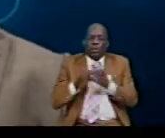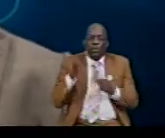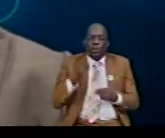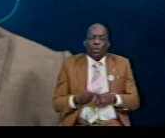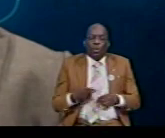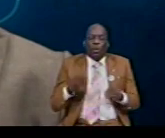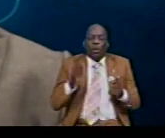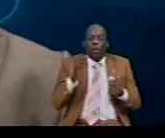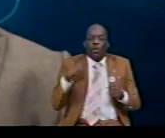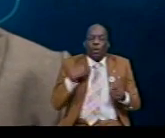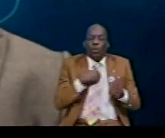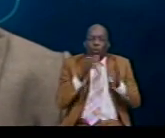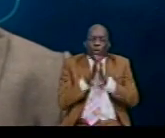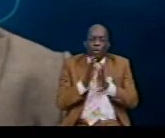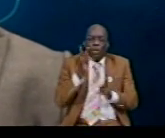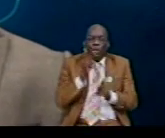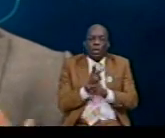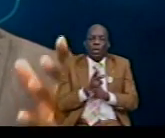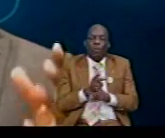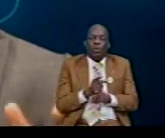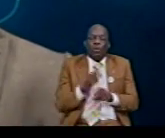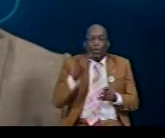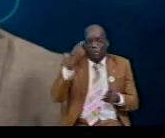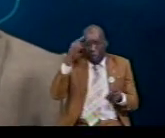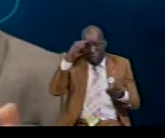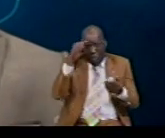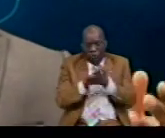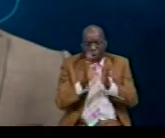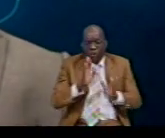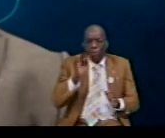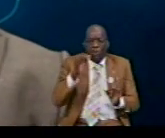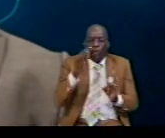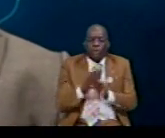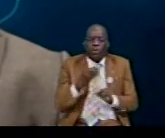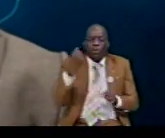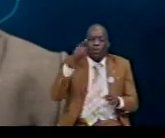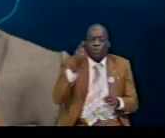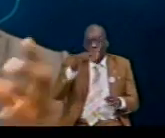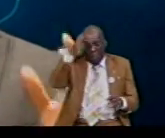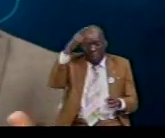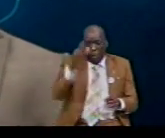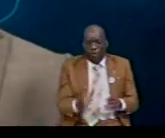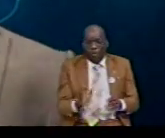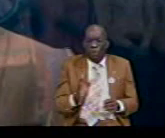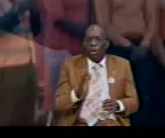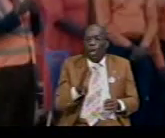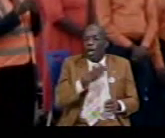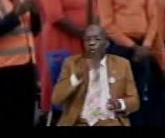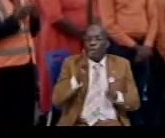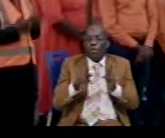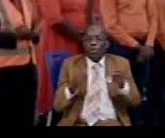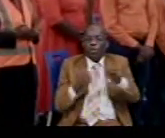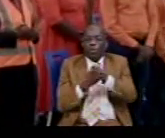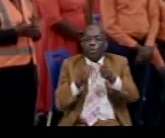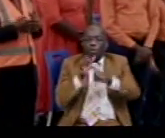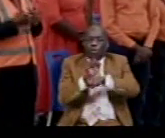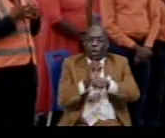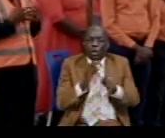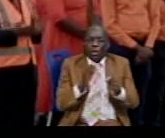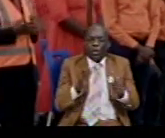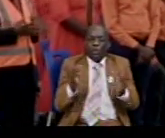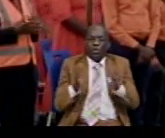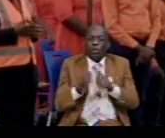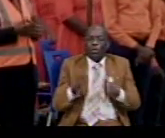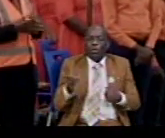keep them by your faith. And for a man of God, you will strengthen him. And for others, walking with him, uphold them. And for the participant today,